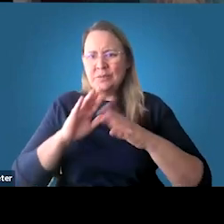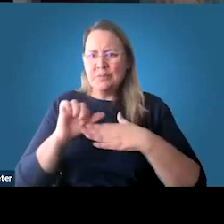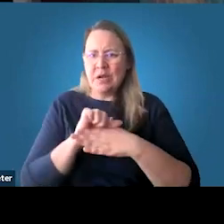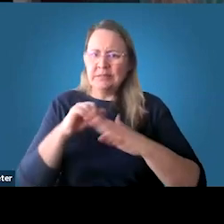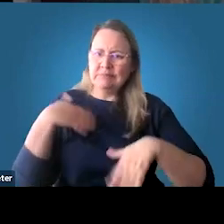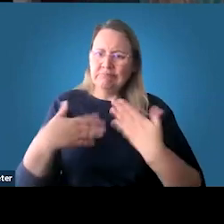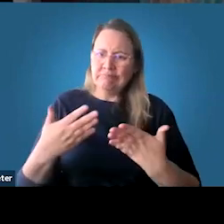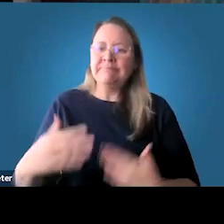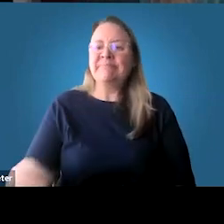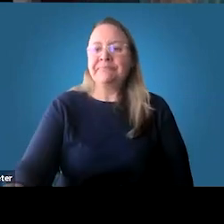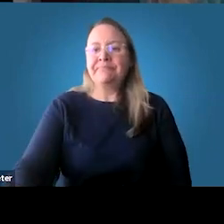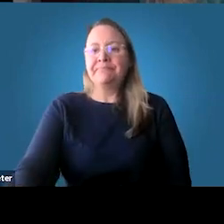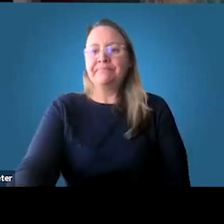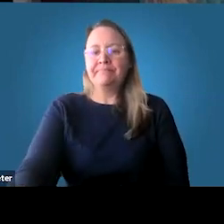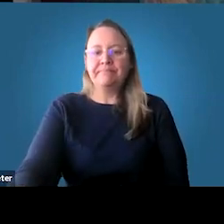practice.